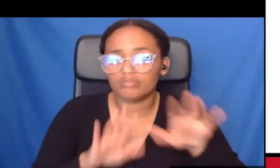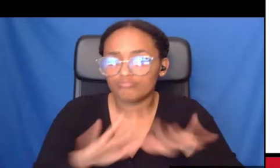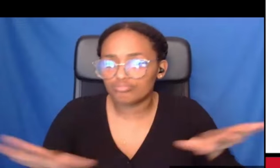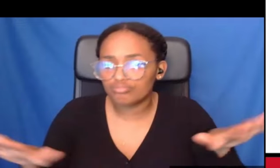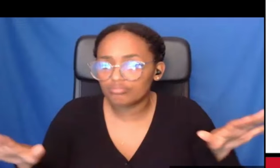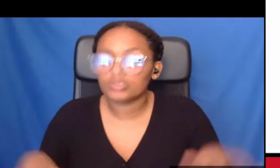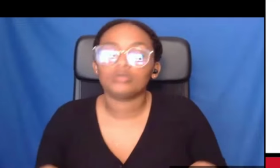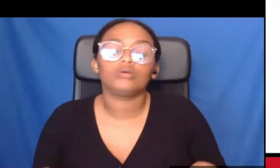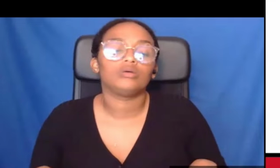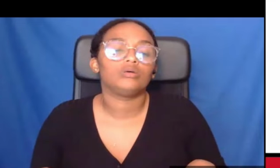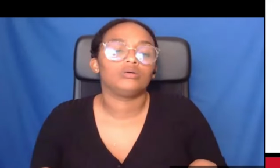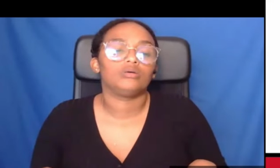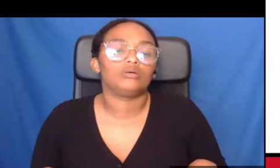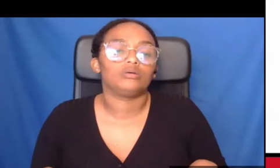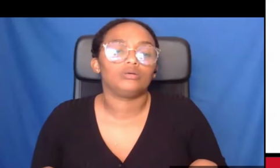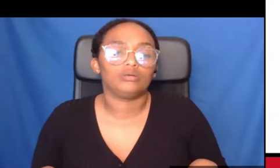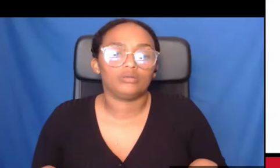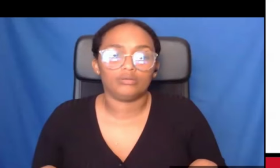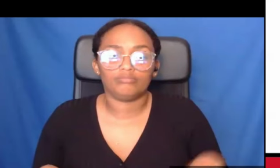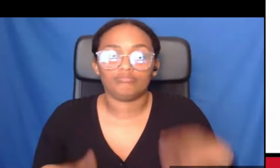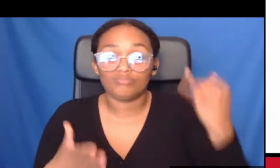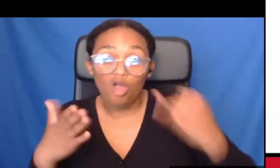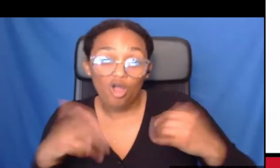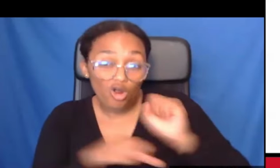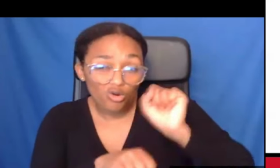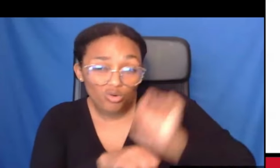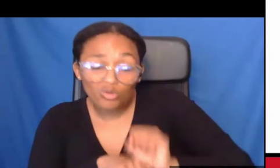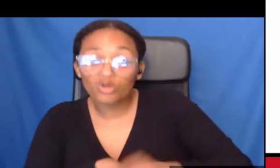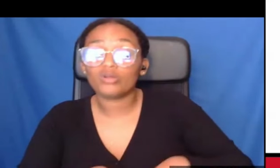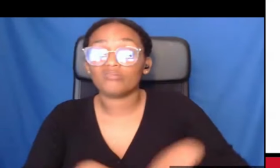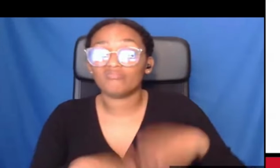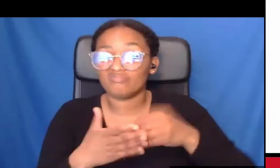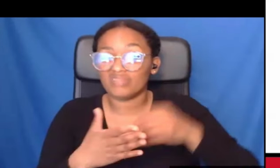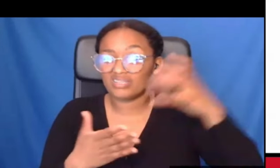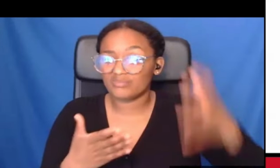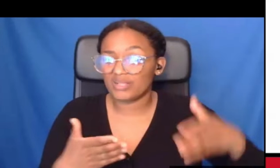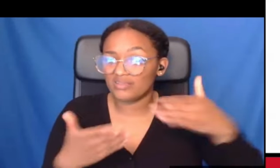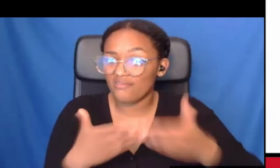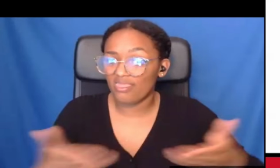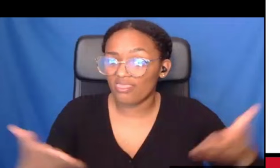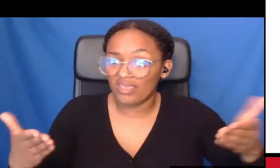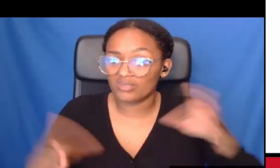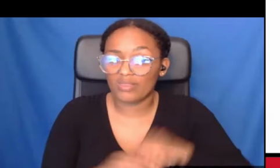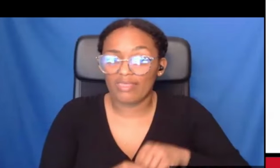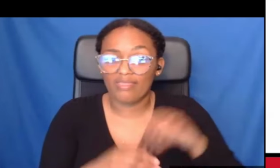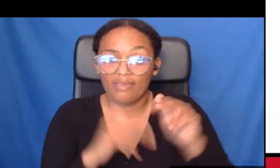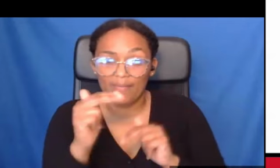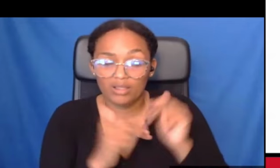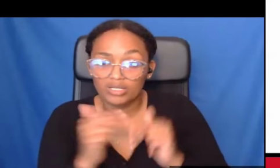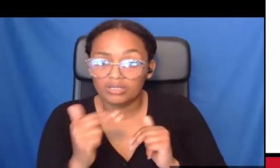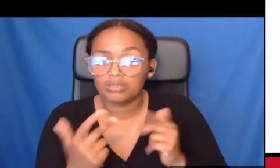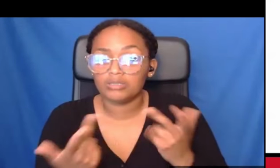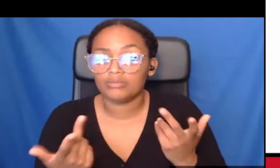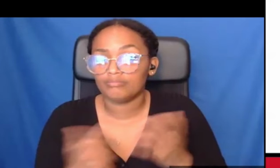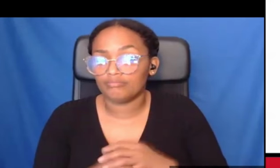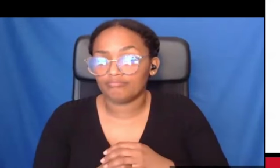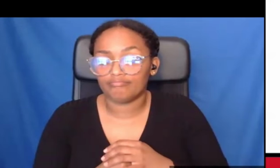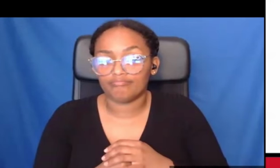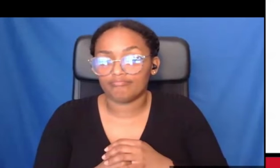do you have antiques? Do you have artwork? Do you have expensive things in that building that you